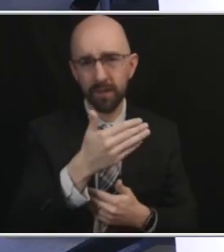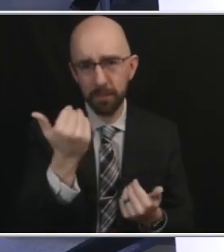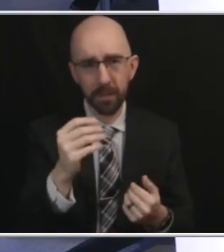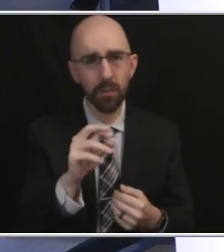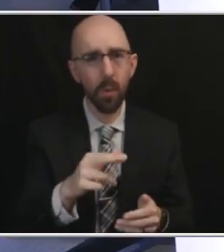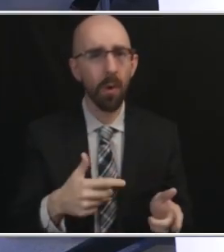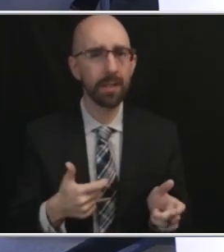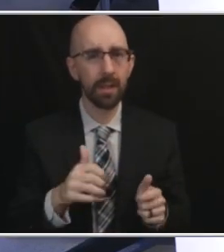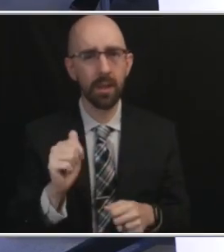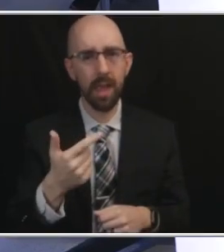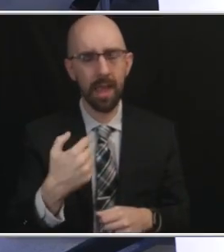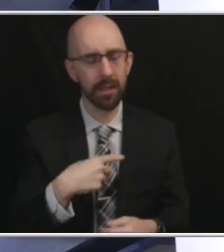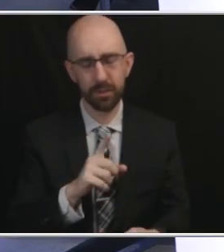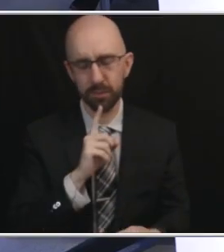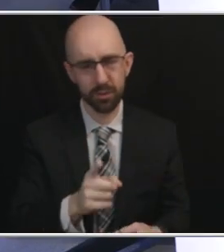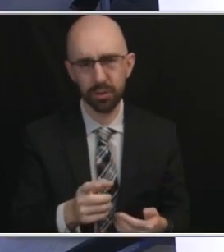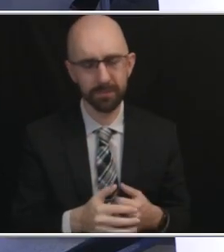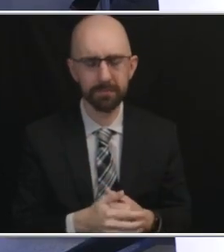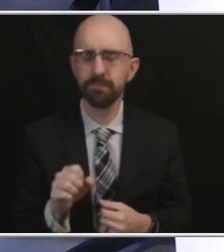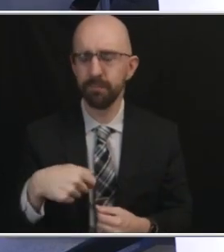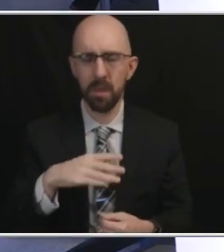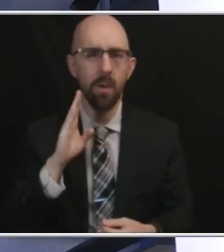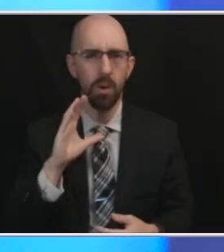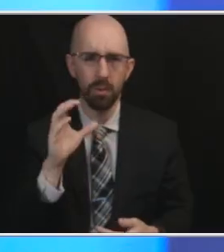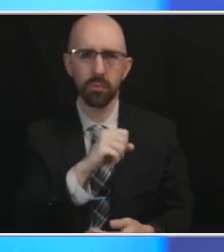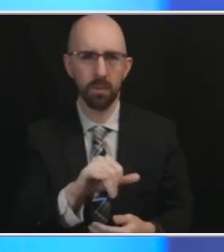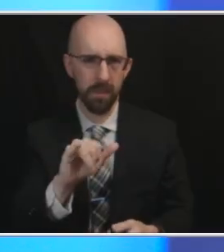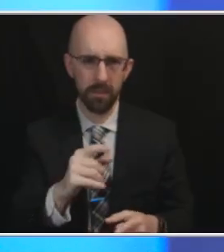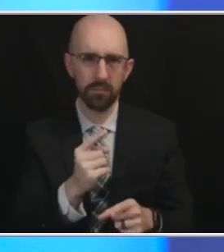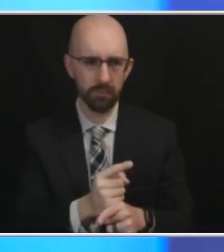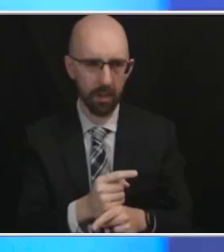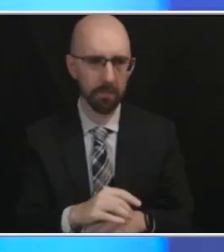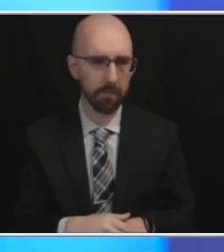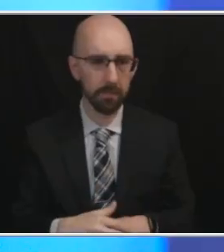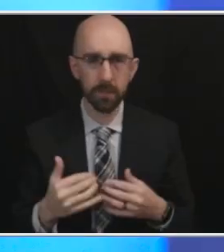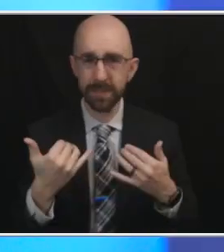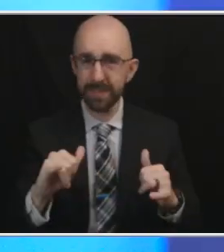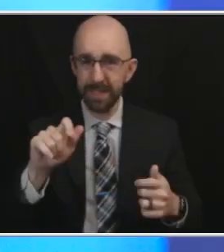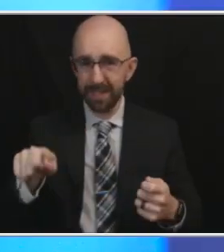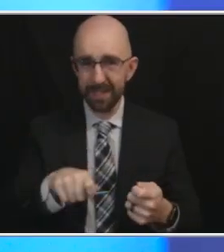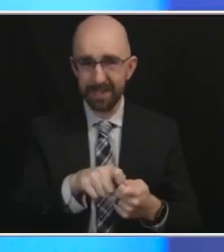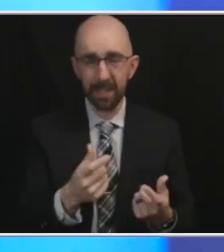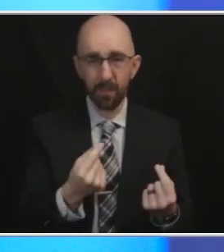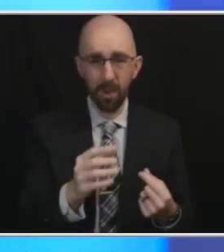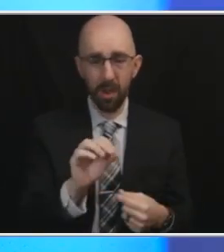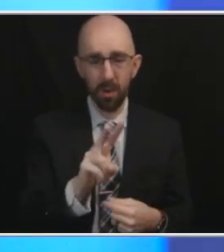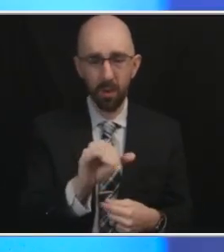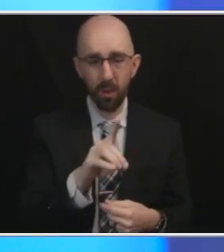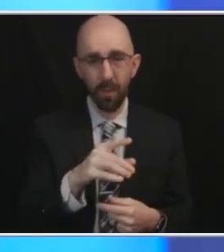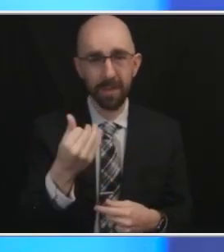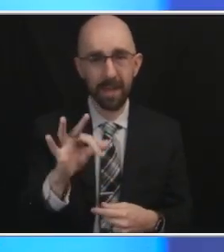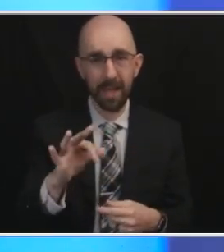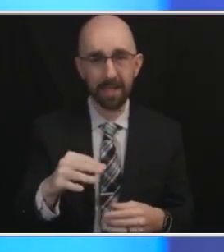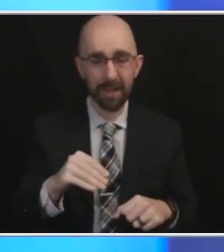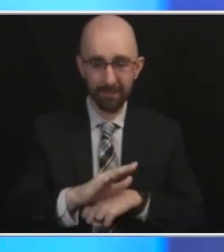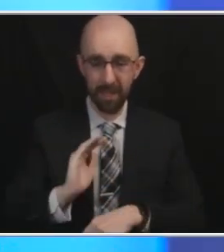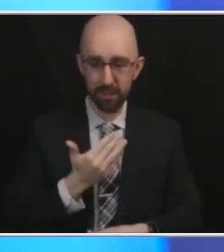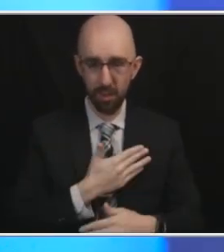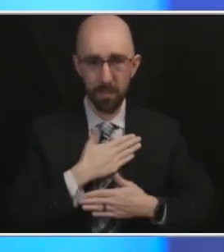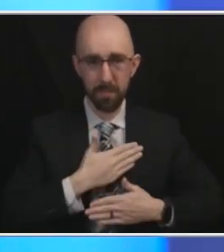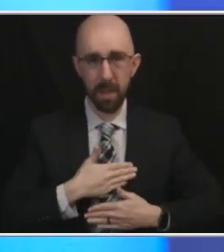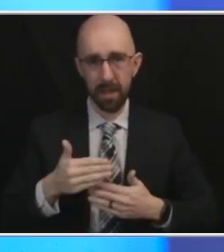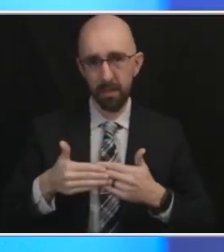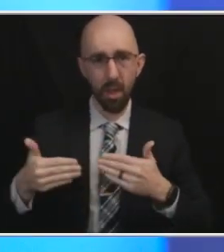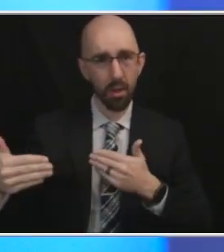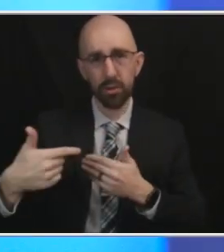sure. Yes, I would assume that's exactly right, but we still don't know exactly what COVID-19 does to our bodies long term. Mm-hmm. We're just 5